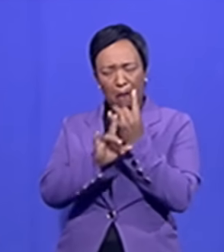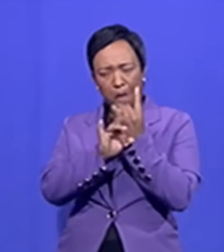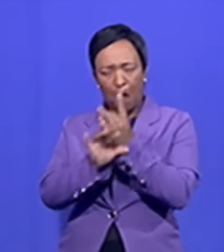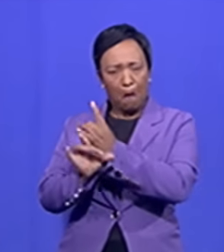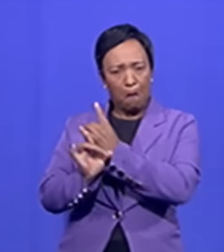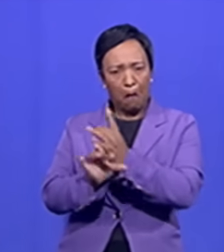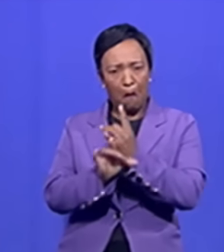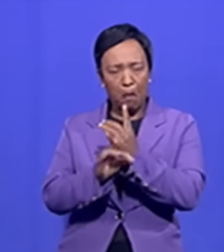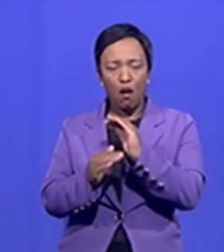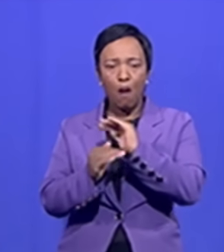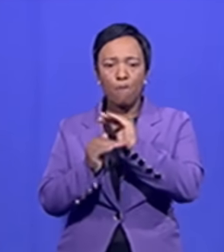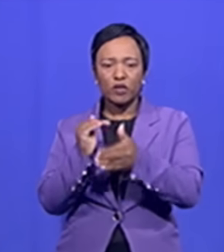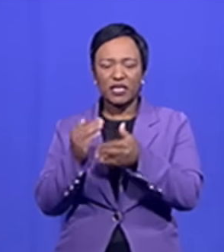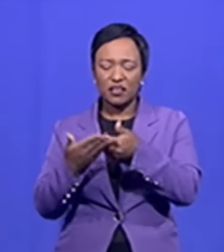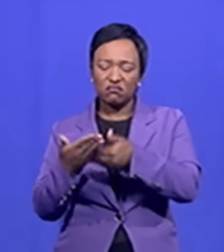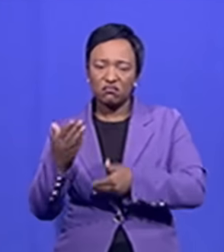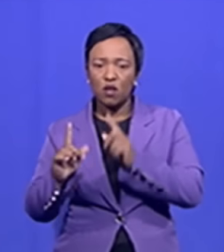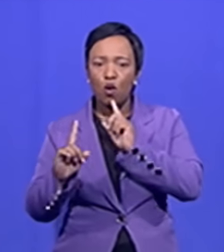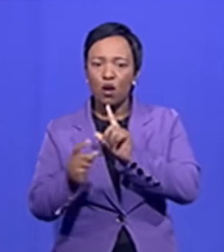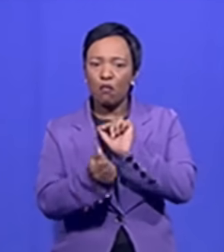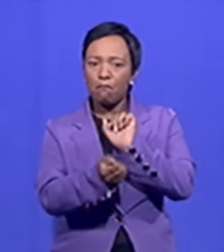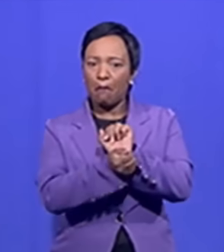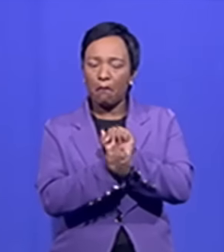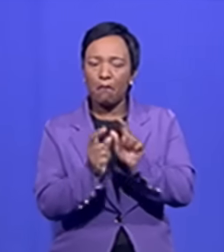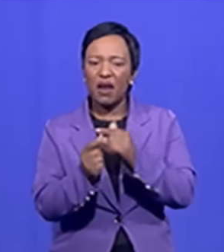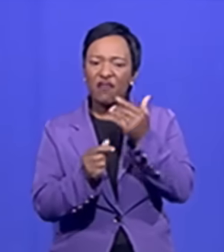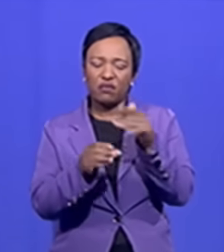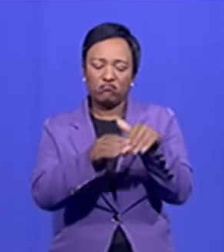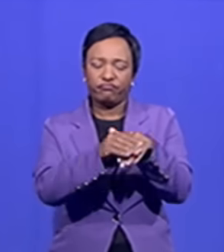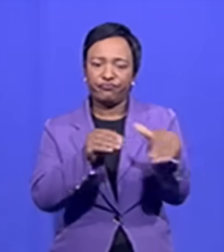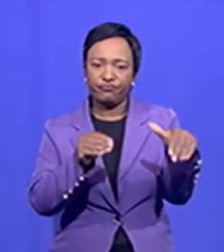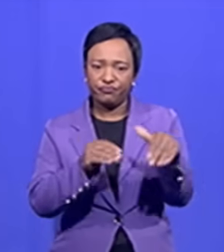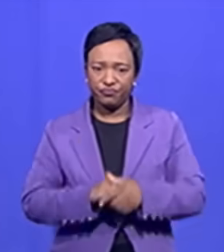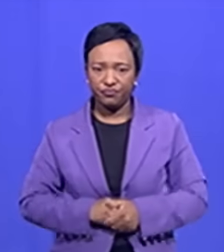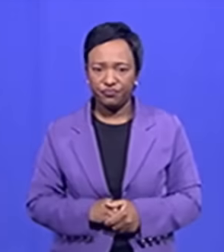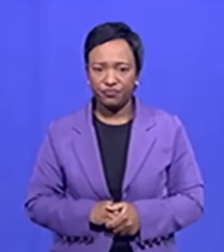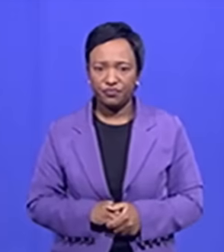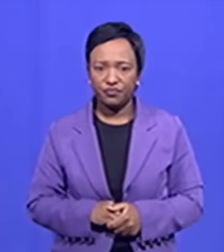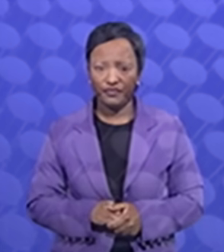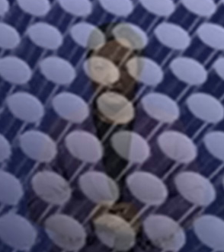tshwarisa. Nna ke Zebulon Maine, SABC News, Mahikeng.